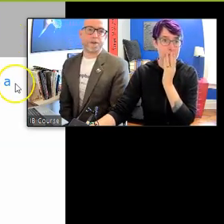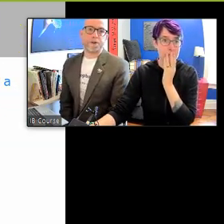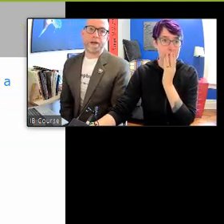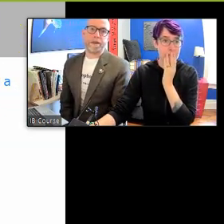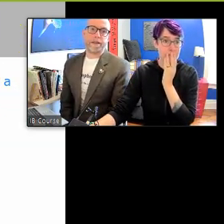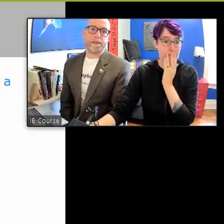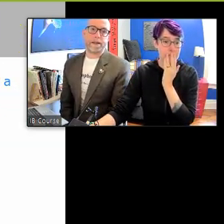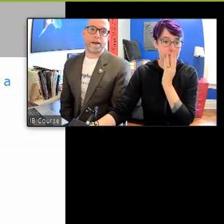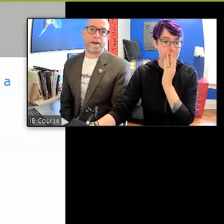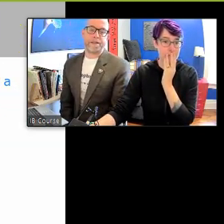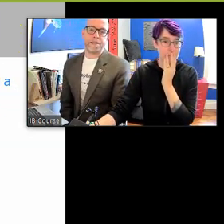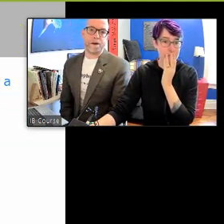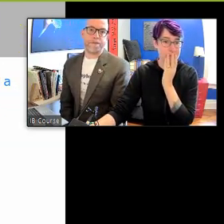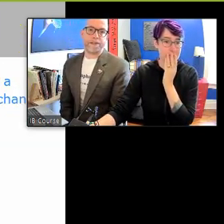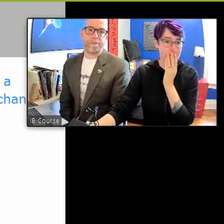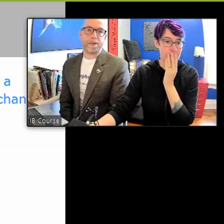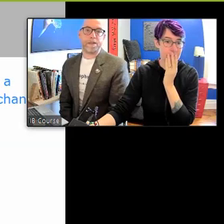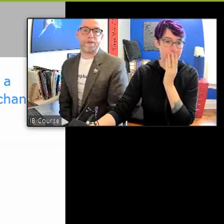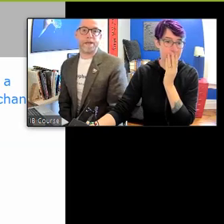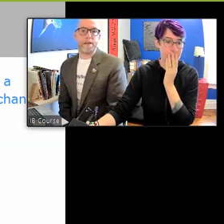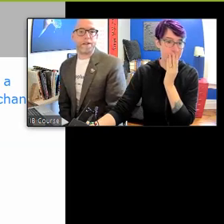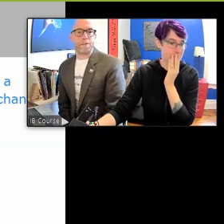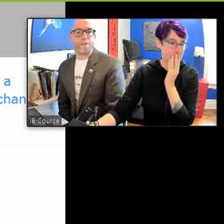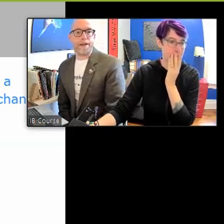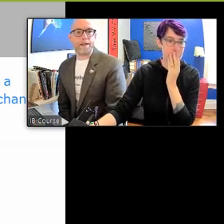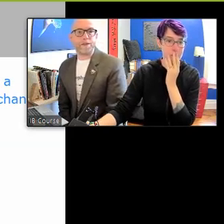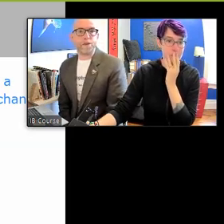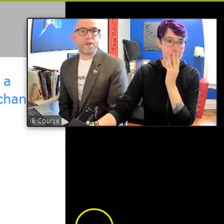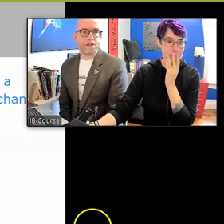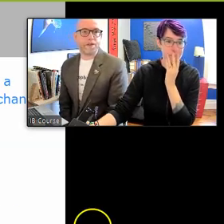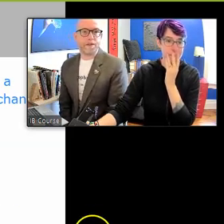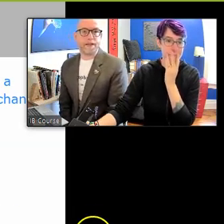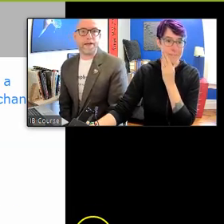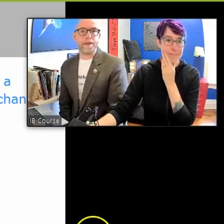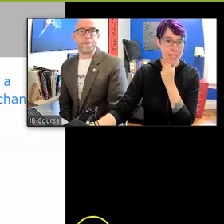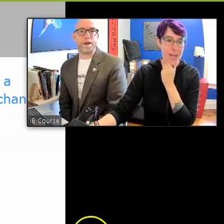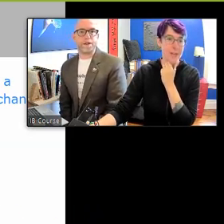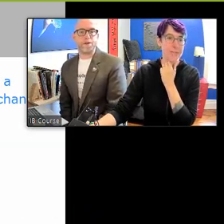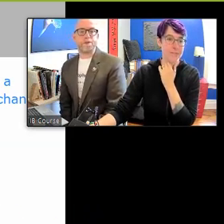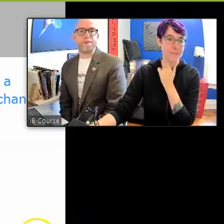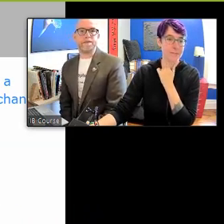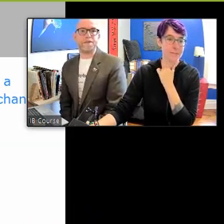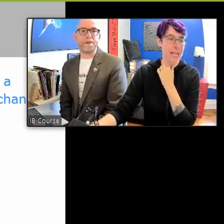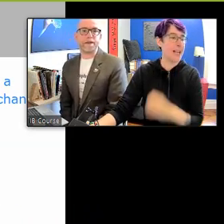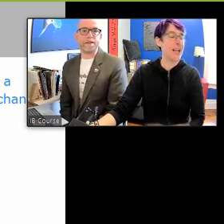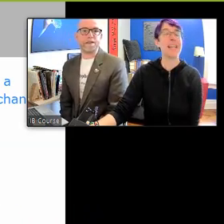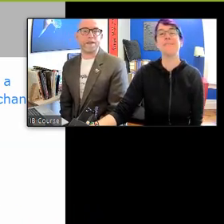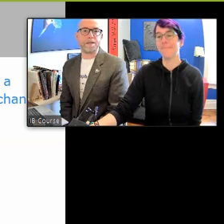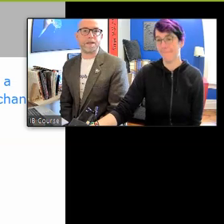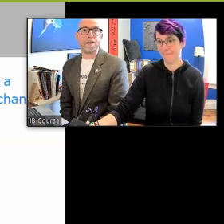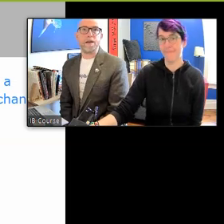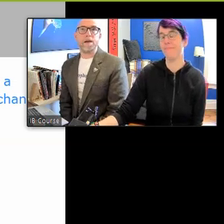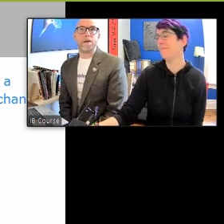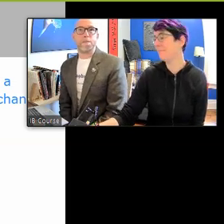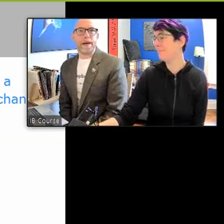Yeah, there's so many things that it seems awfully simplistic from an ecological and a sociological and an anthropological perspective to me. It's